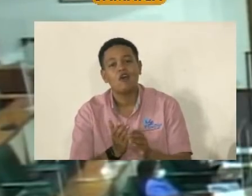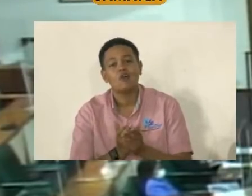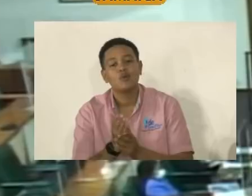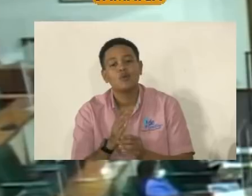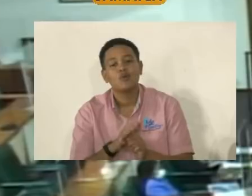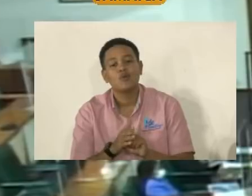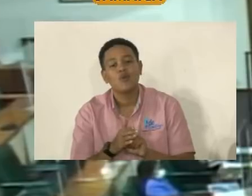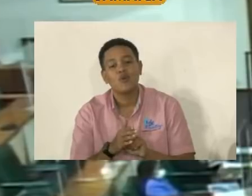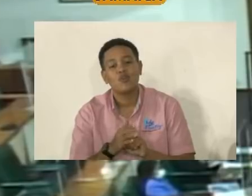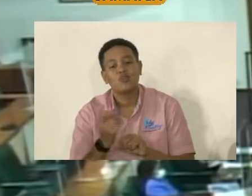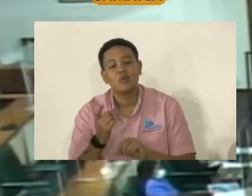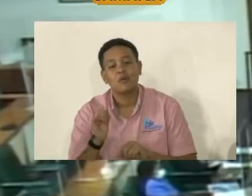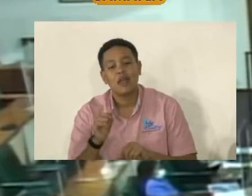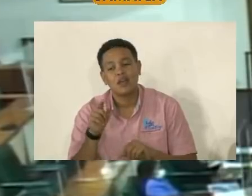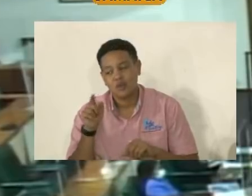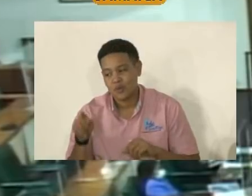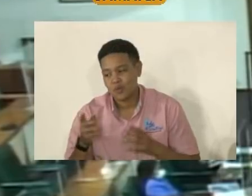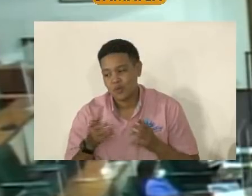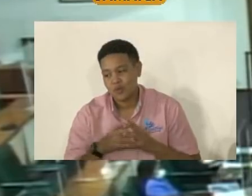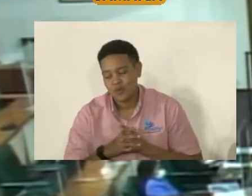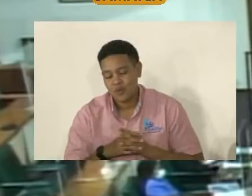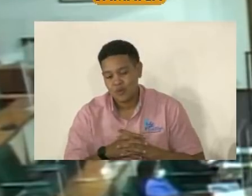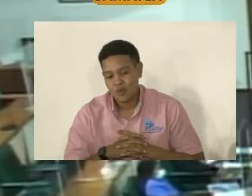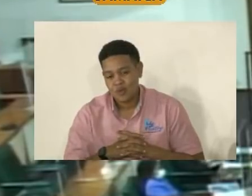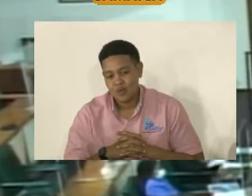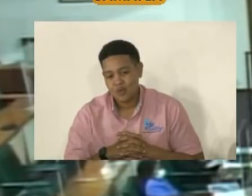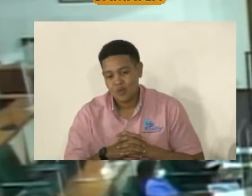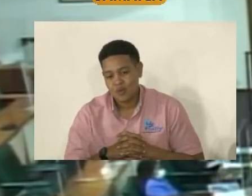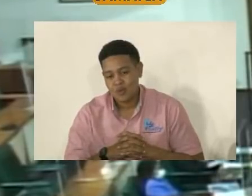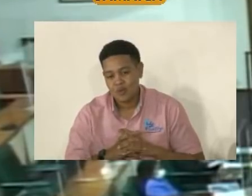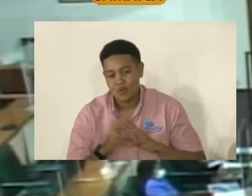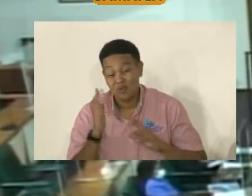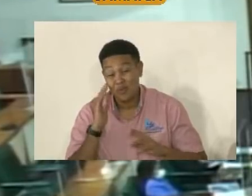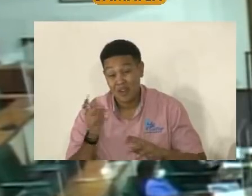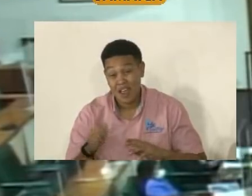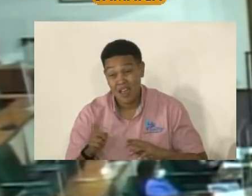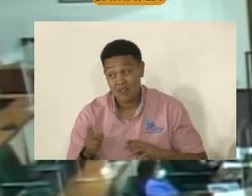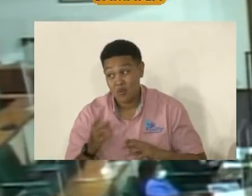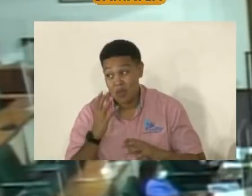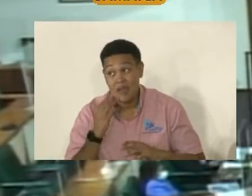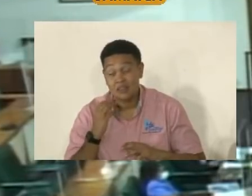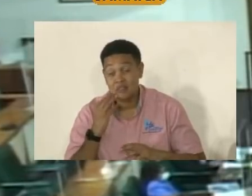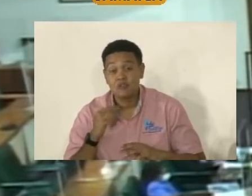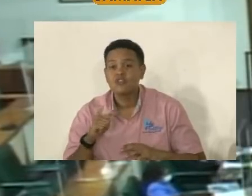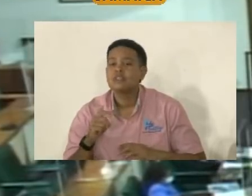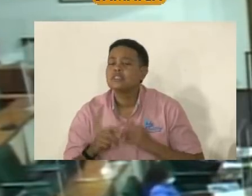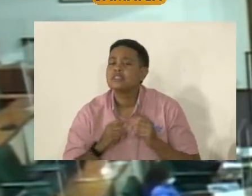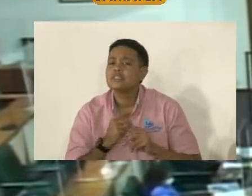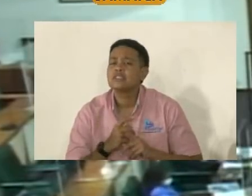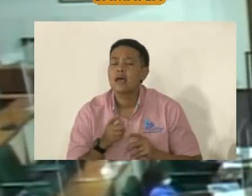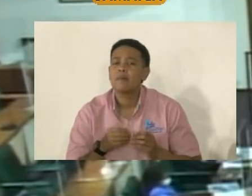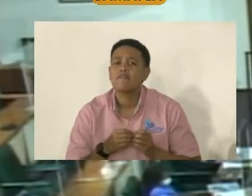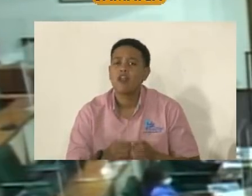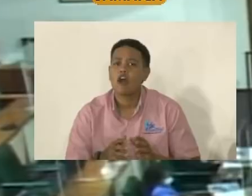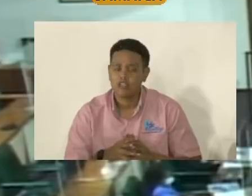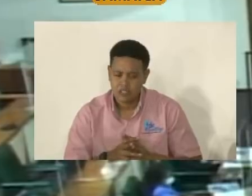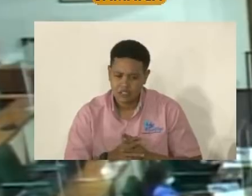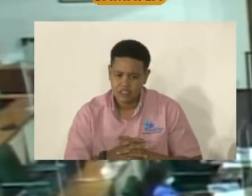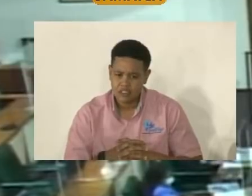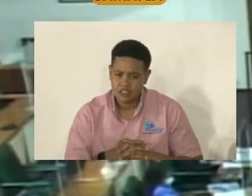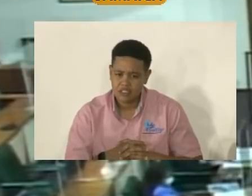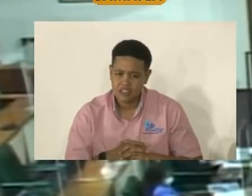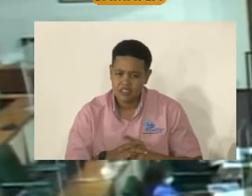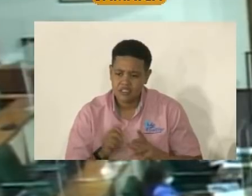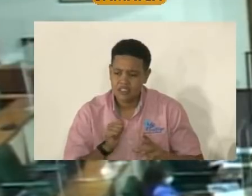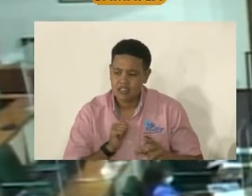that somebody like you would have to experience this kind of loss. I